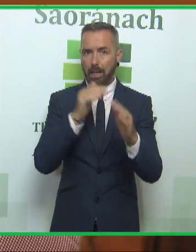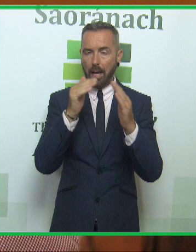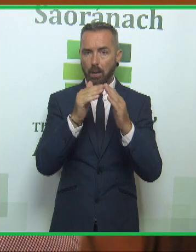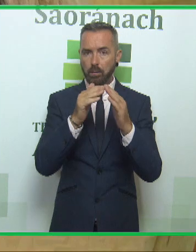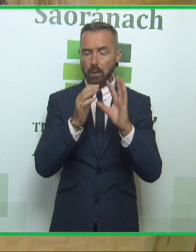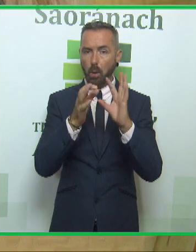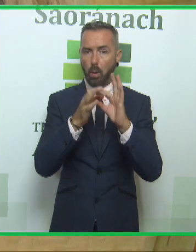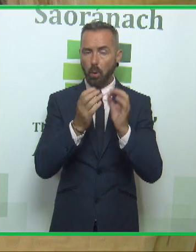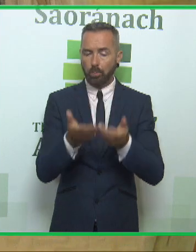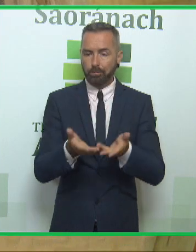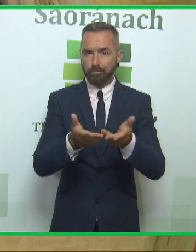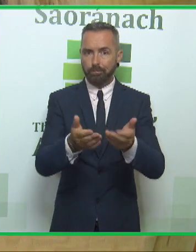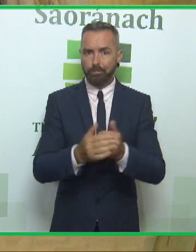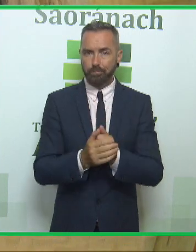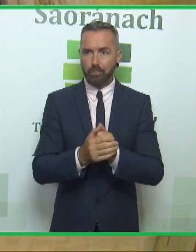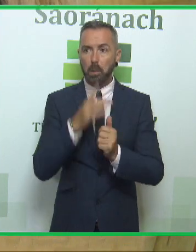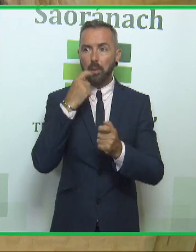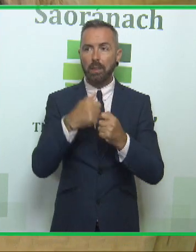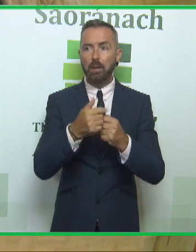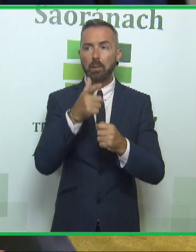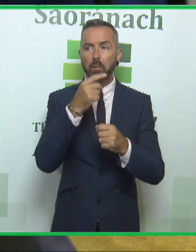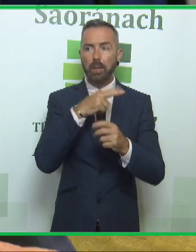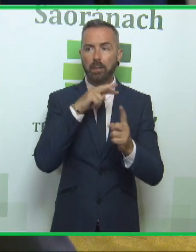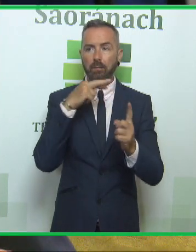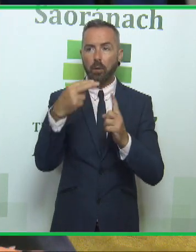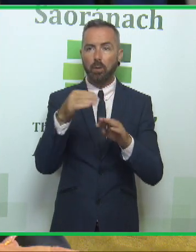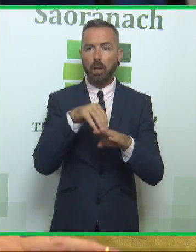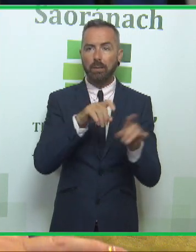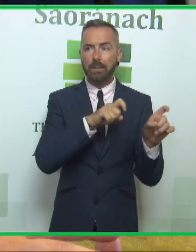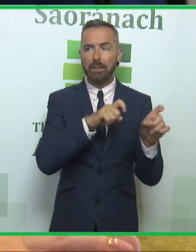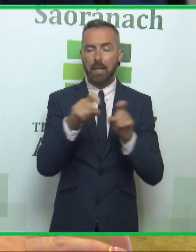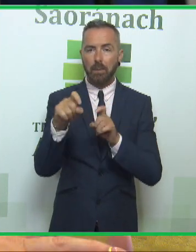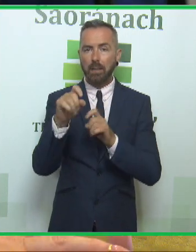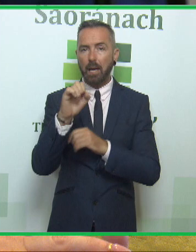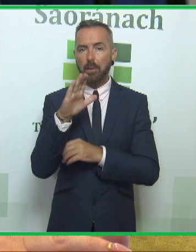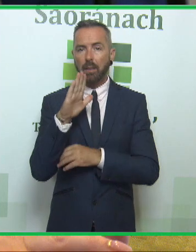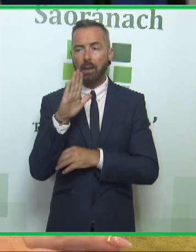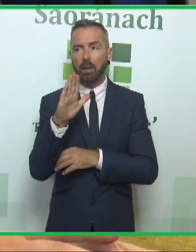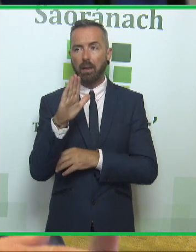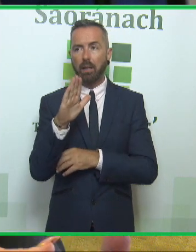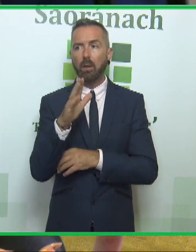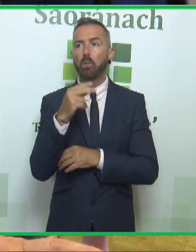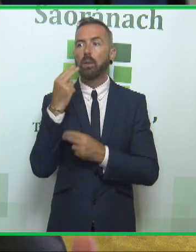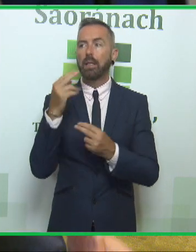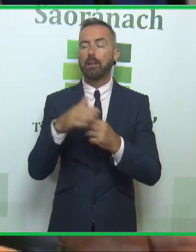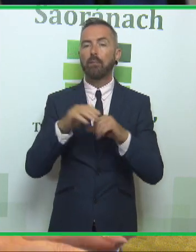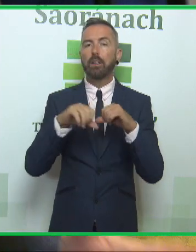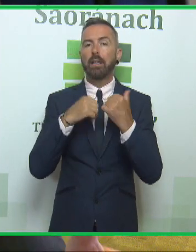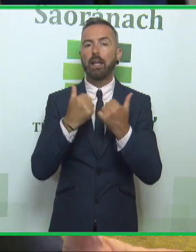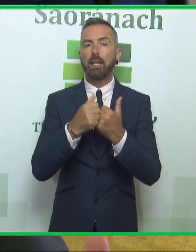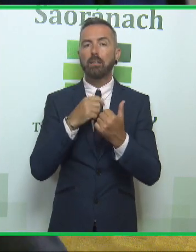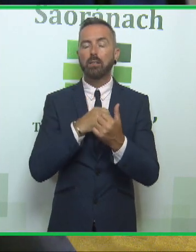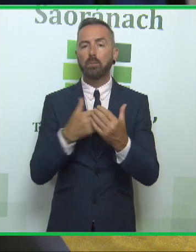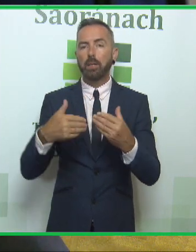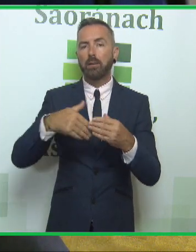back to the point of this systemic capital, we really need for those agencies to be ponying up with